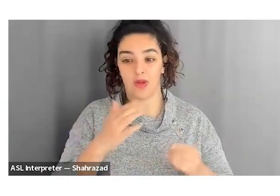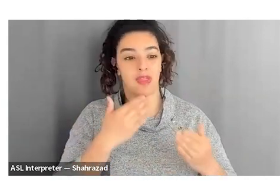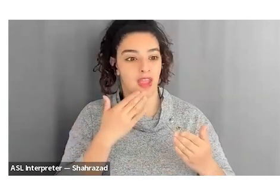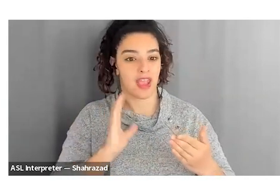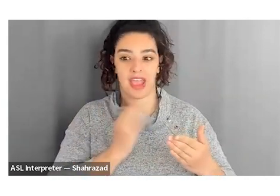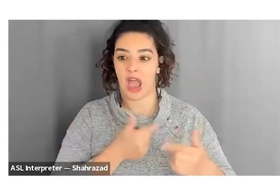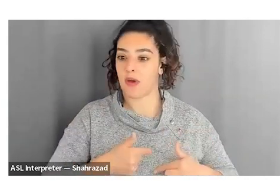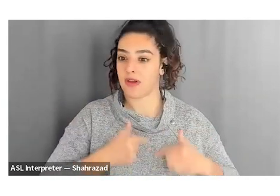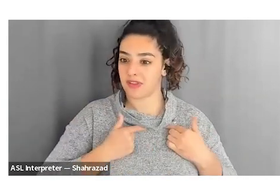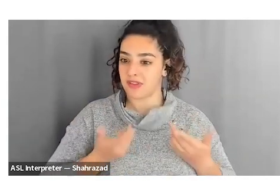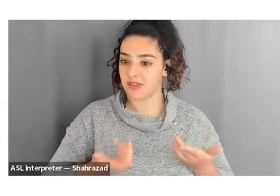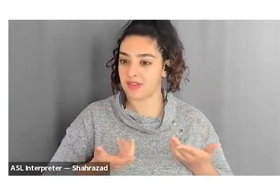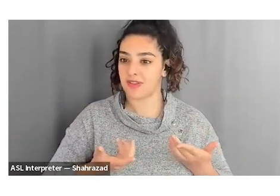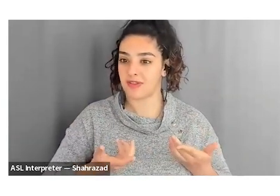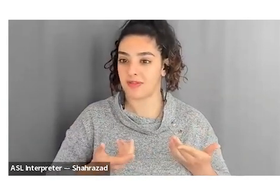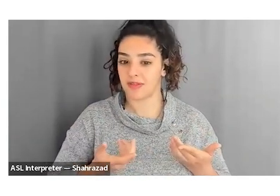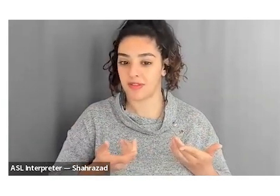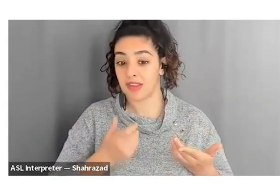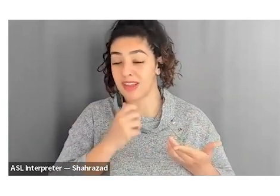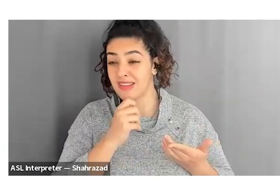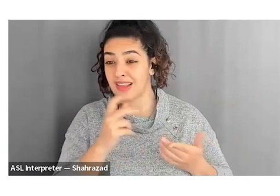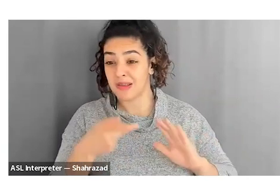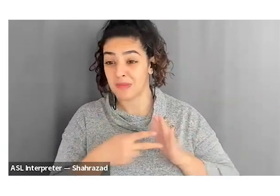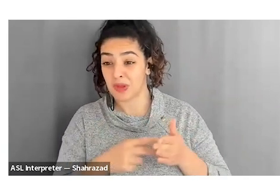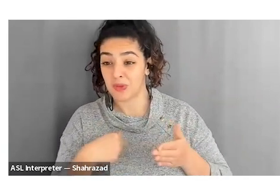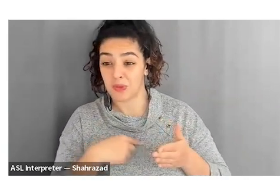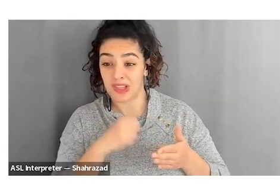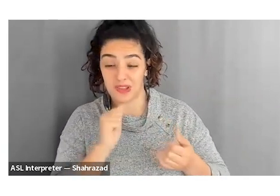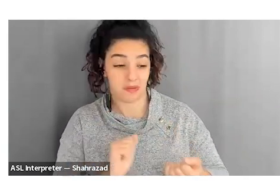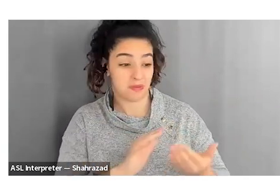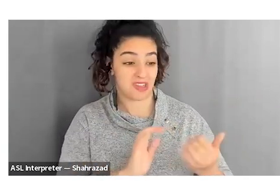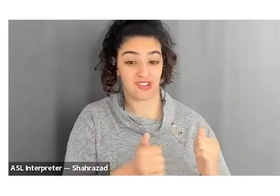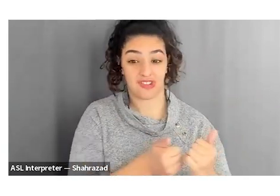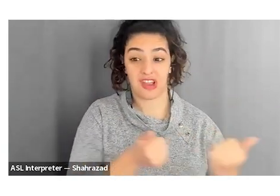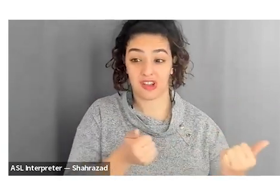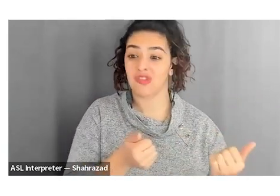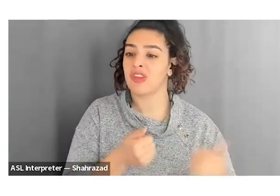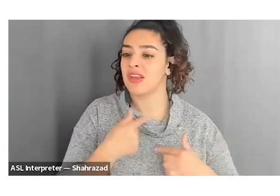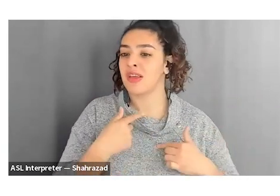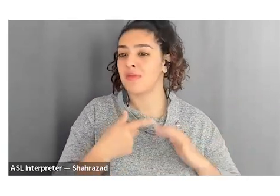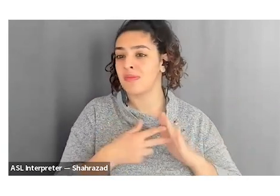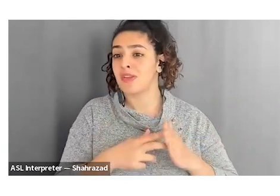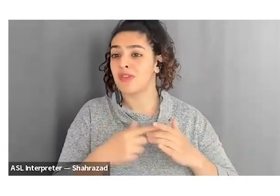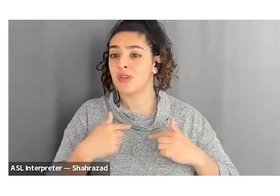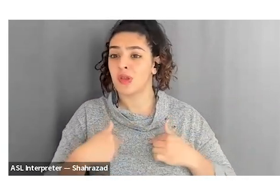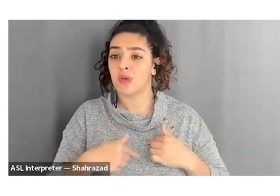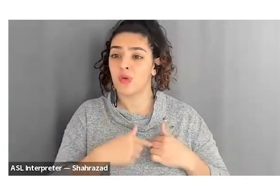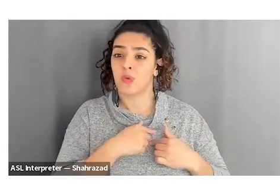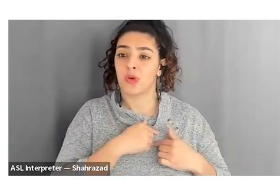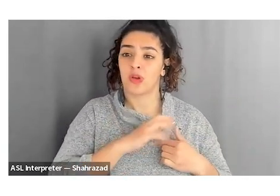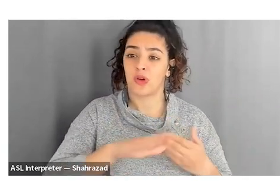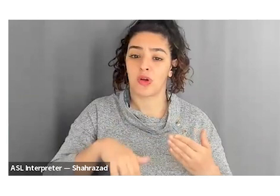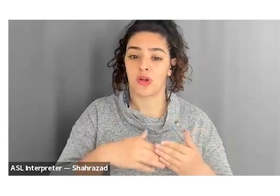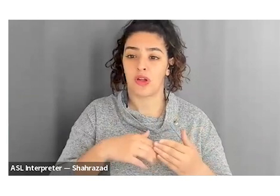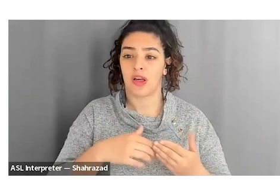we don't face oppression or even internalized oppression. It just means that it elevates us to a higher level, and it means